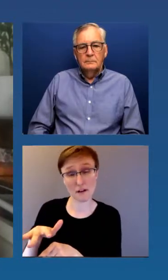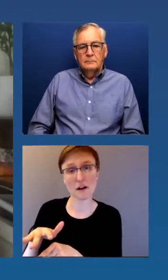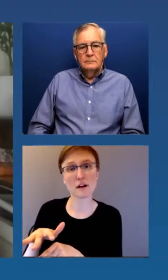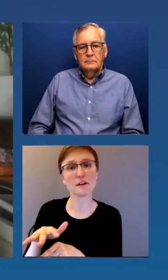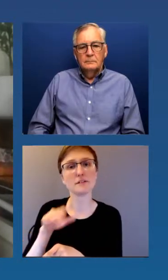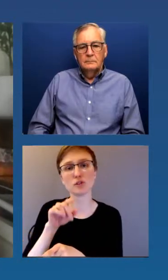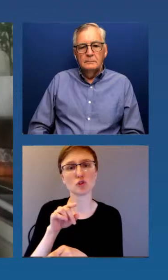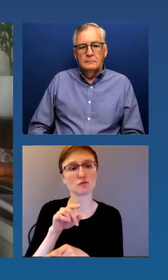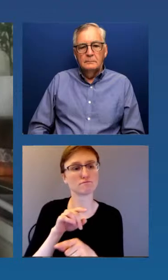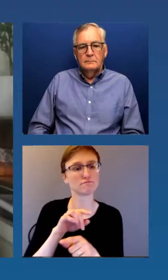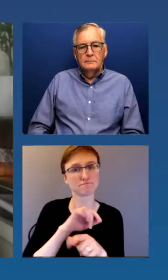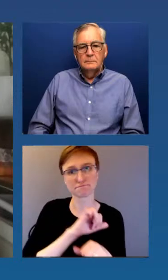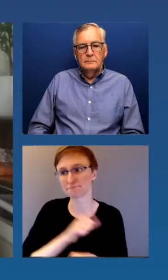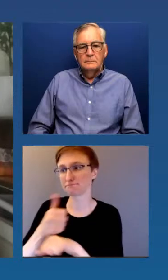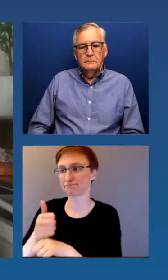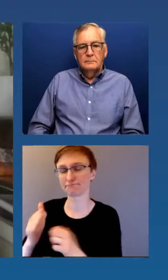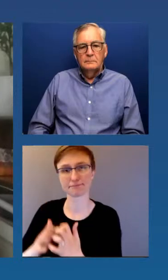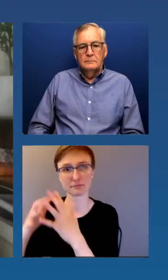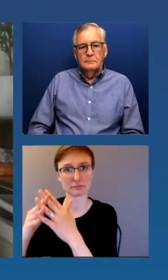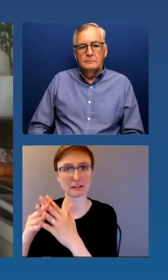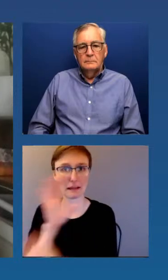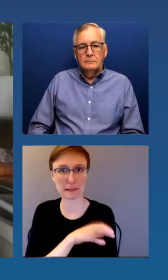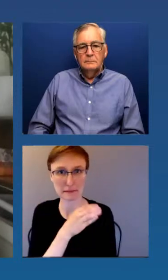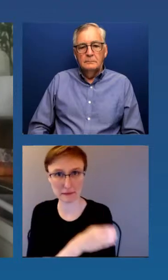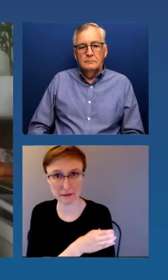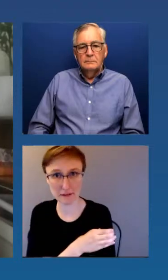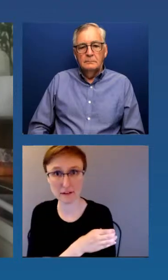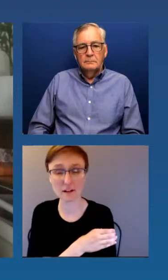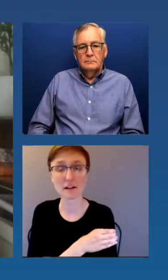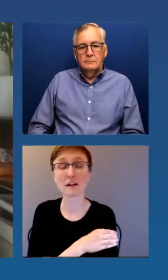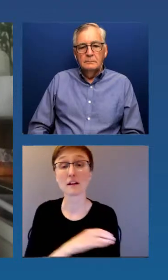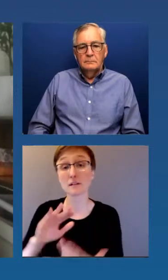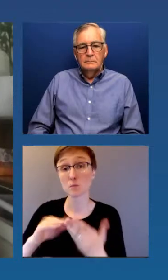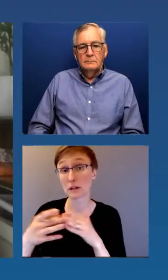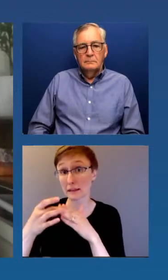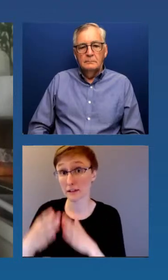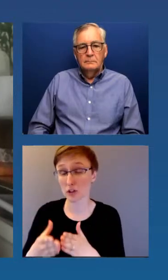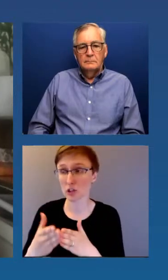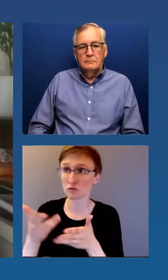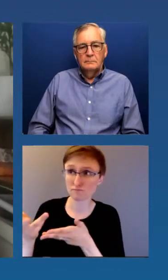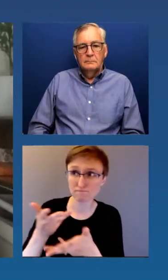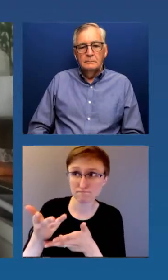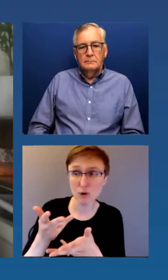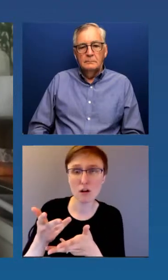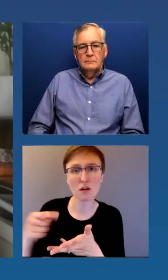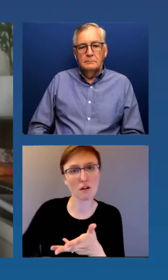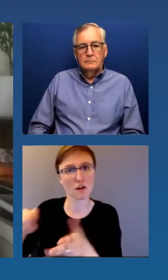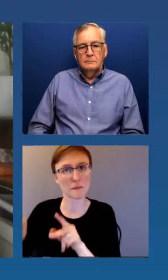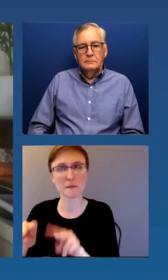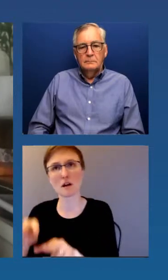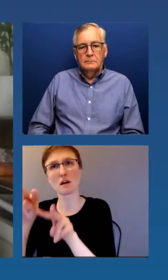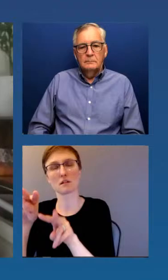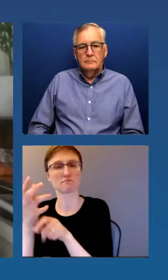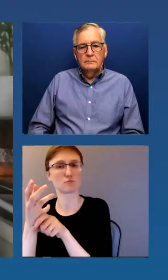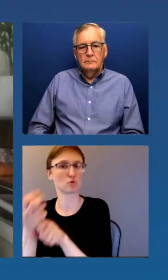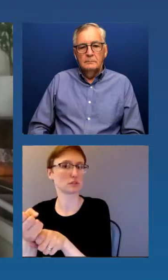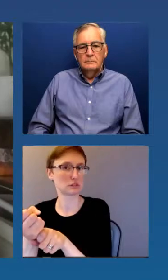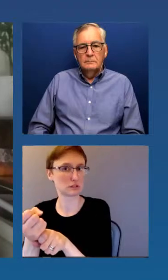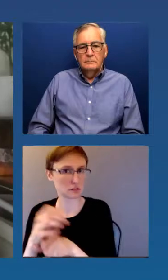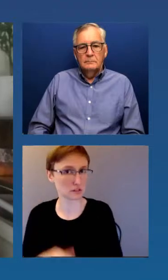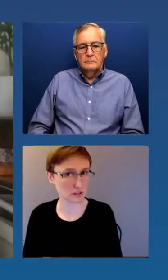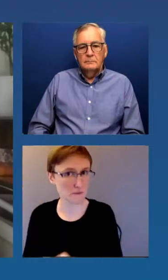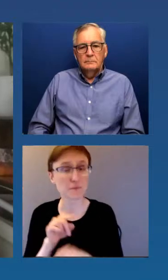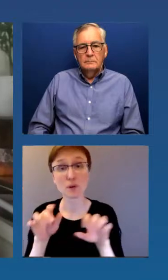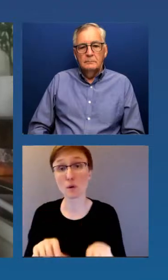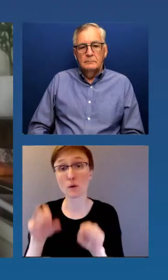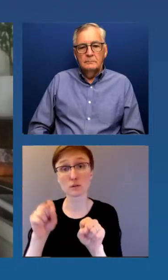affected communities, working with community leaders and organizations people trust, and hosting dedicated vaccine clinics in trusted